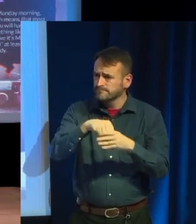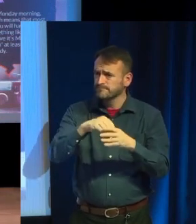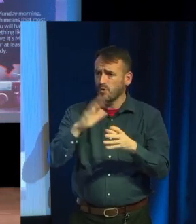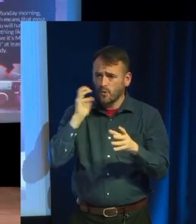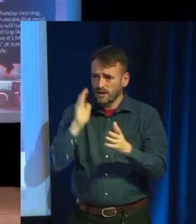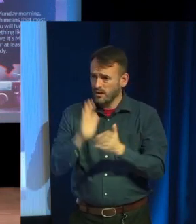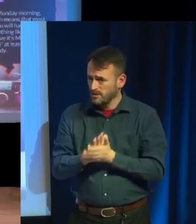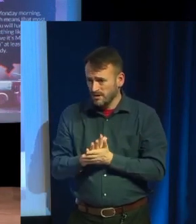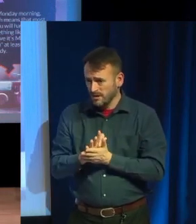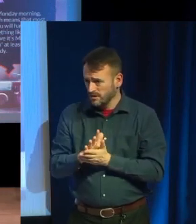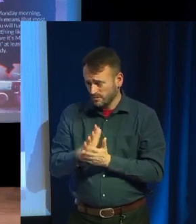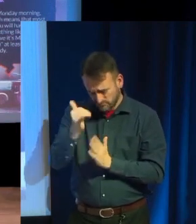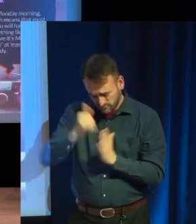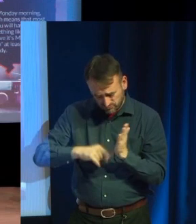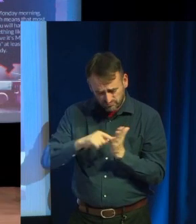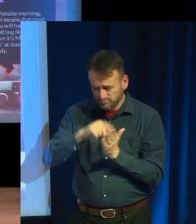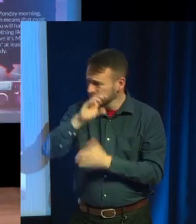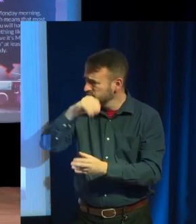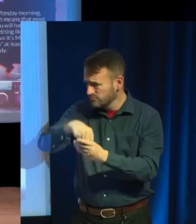visual things too much.